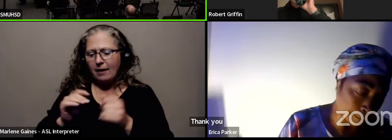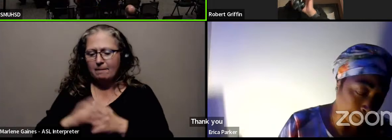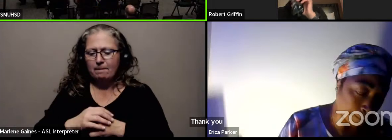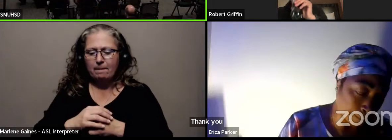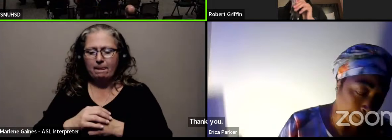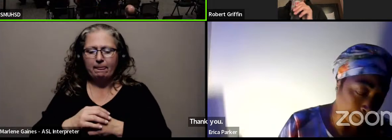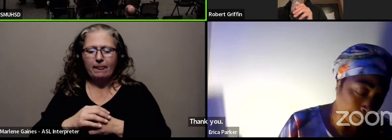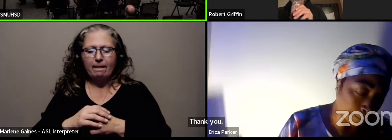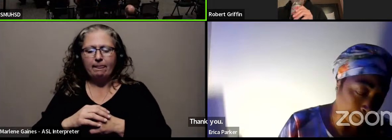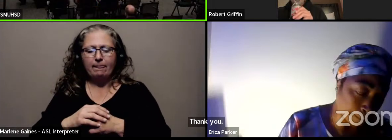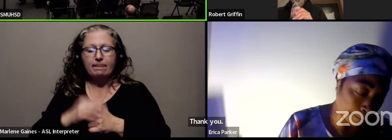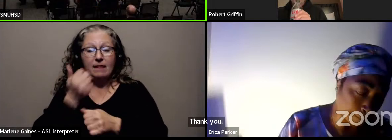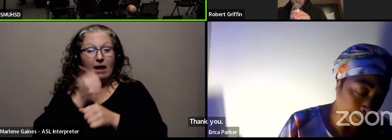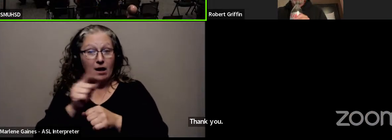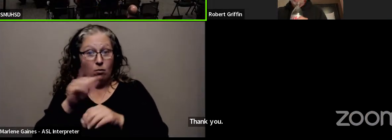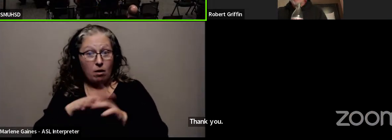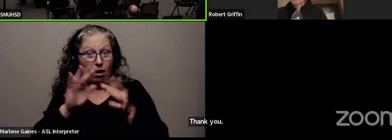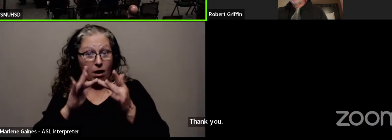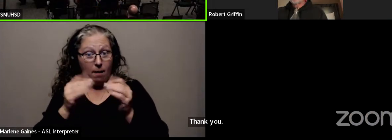Do we have anyone else online?